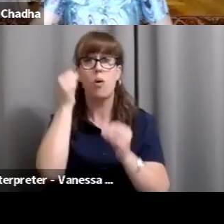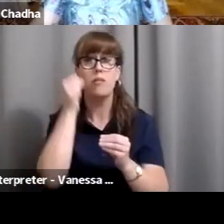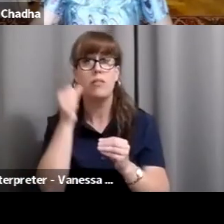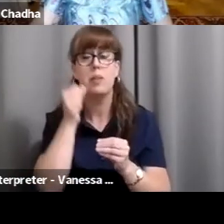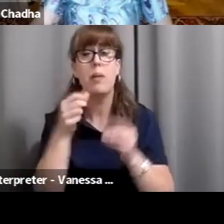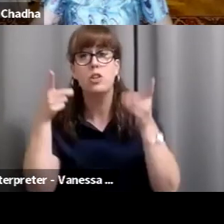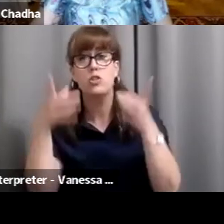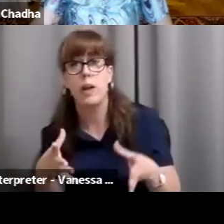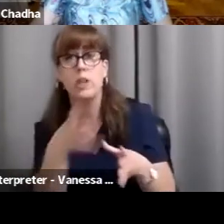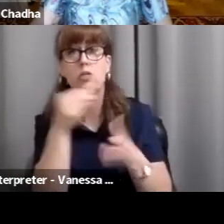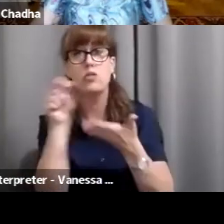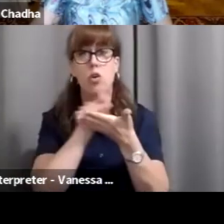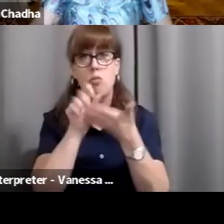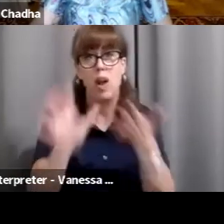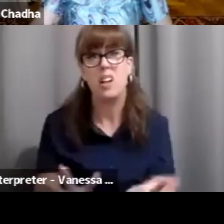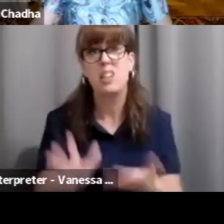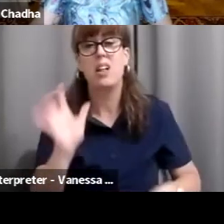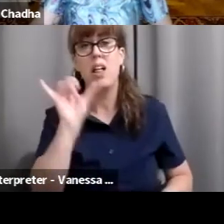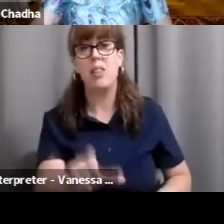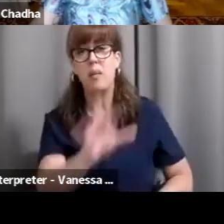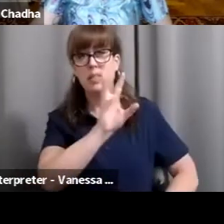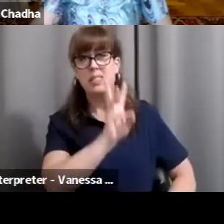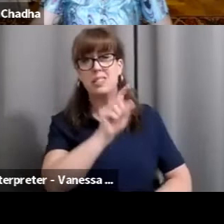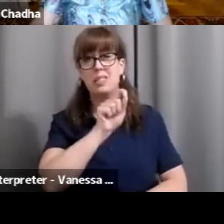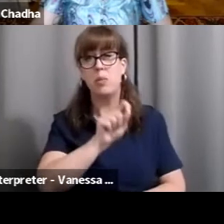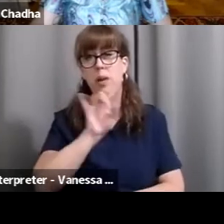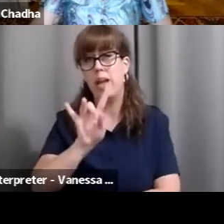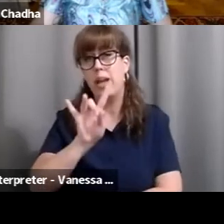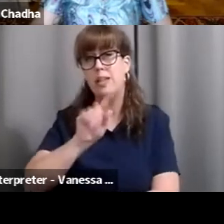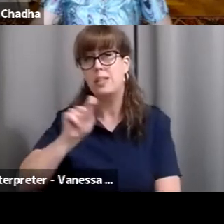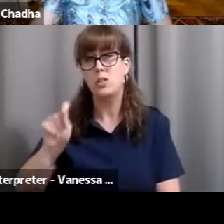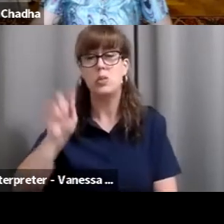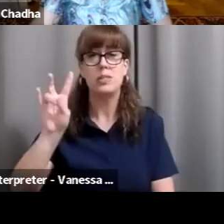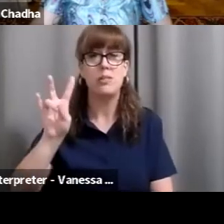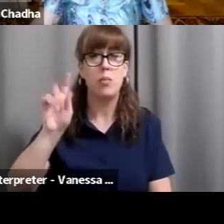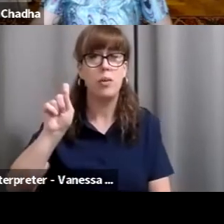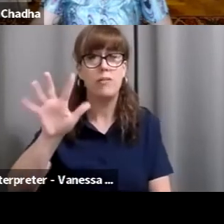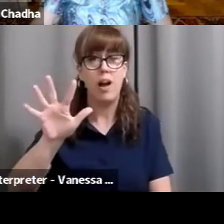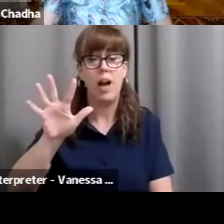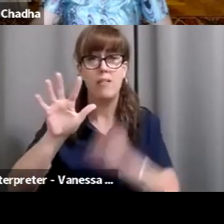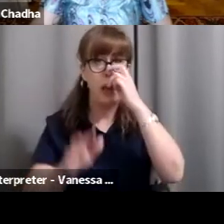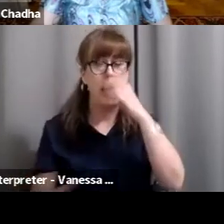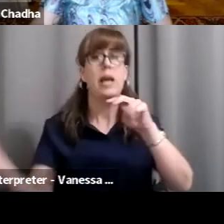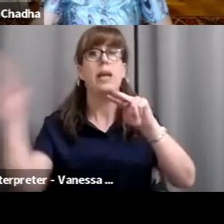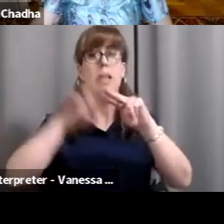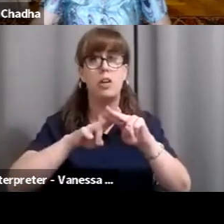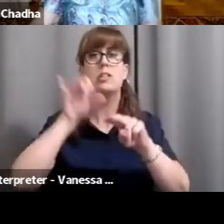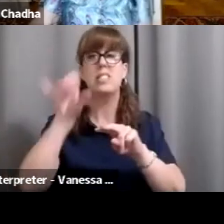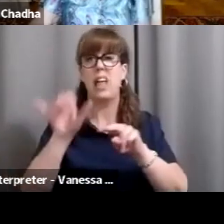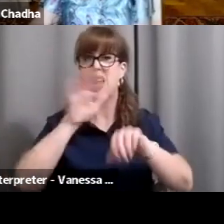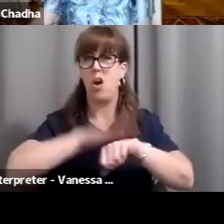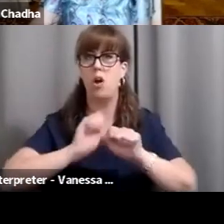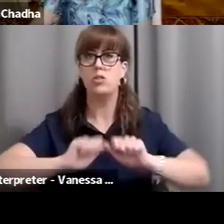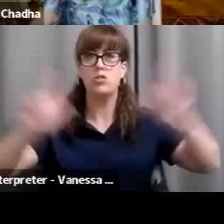yielded anywhere from a 6.8 to 7.5% increase in on-screen roles. So I would love if you